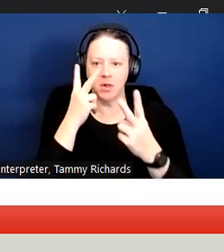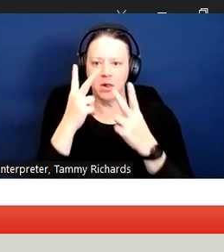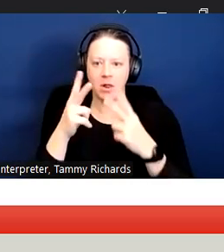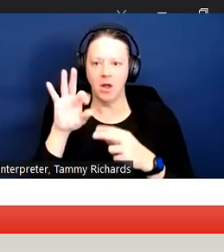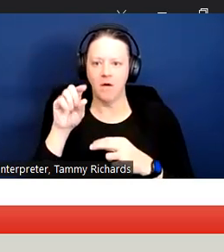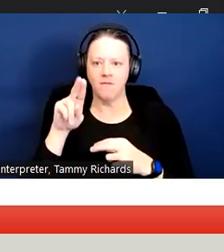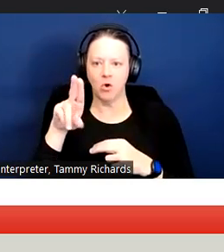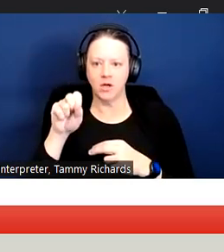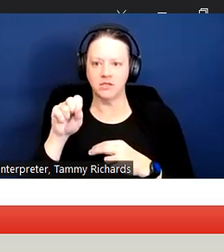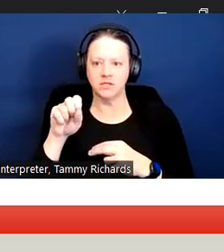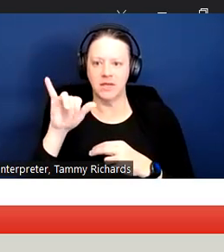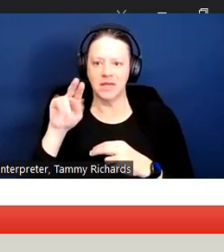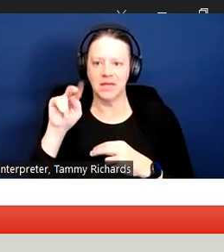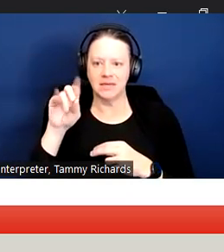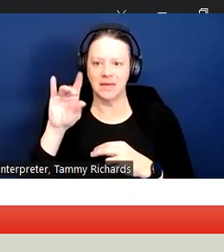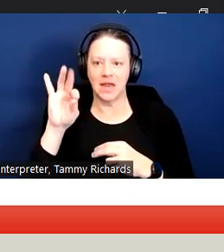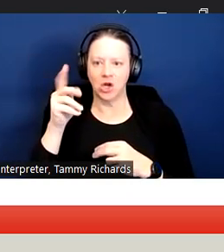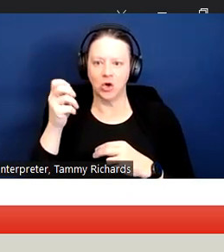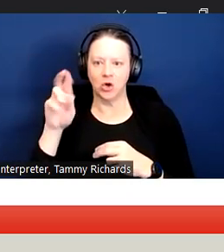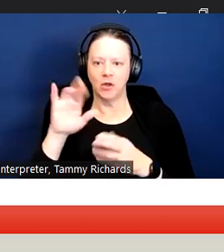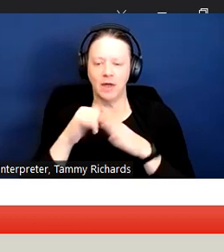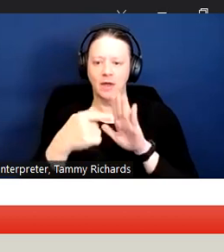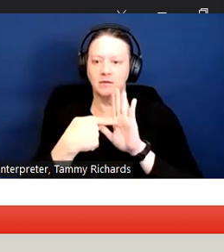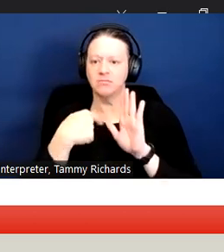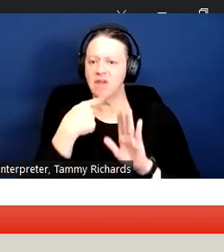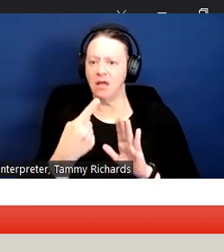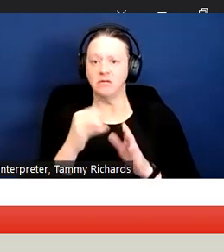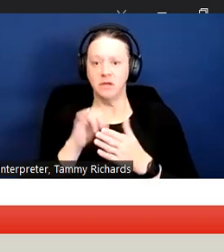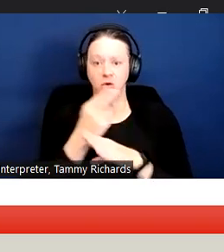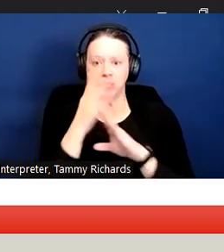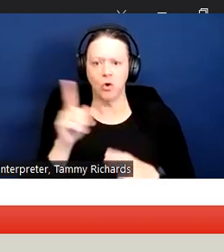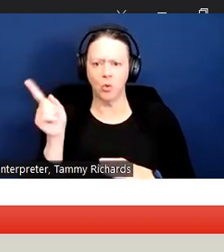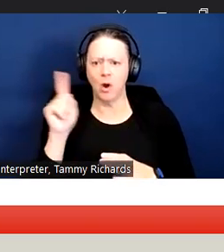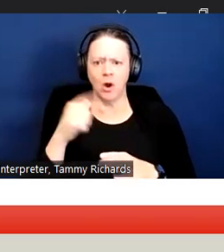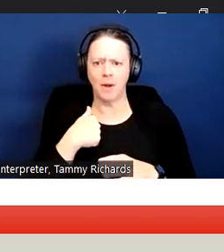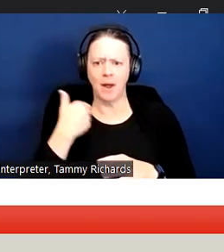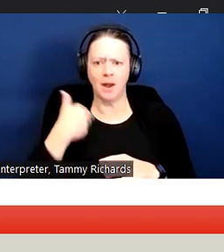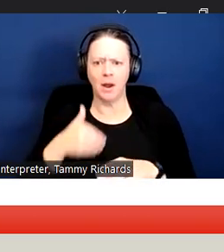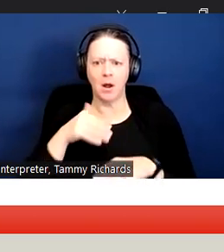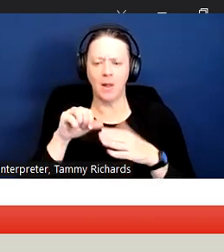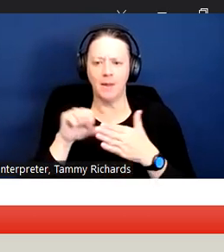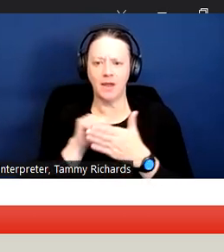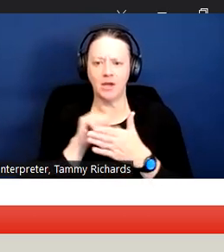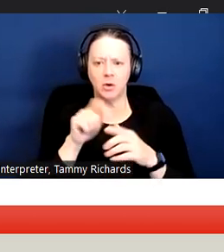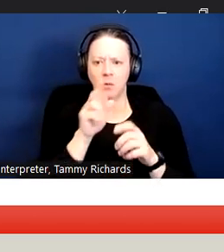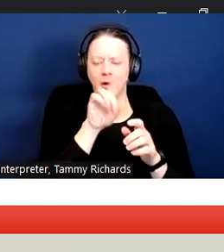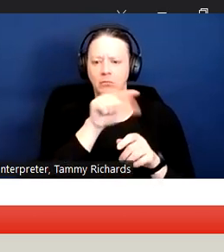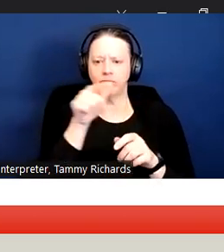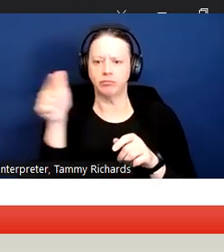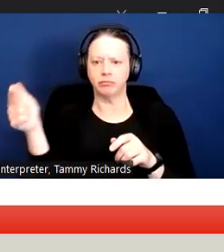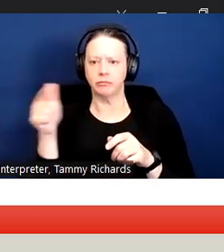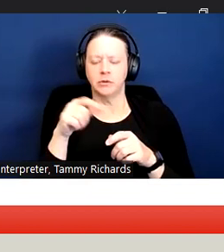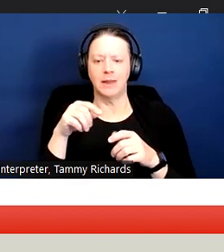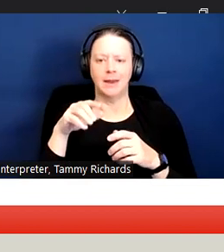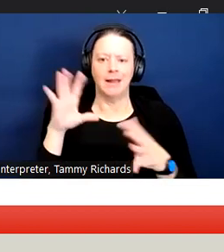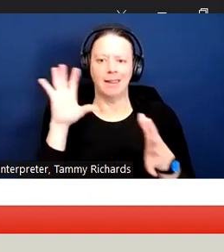the user where they are on the page when they are moving through interactive elements. So links, buttons,